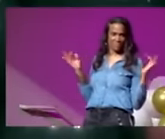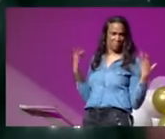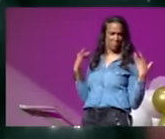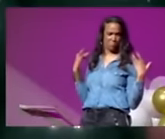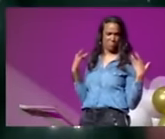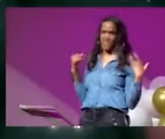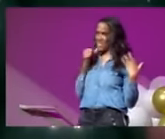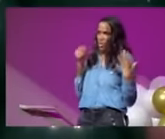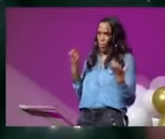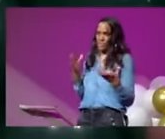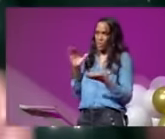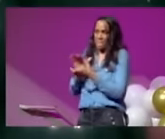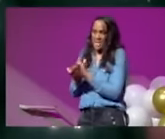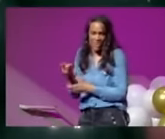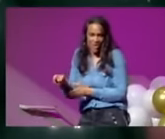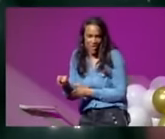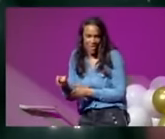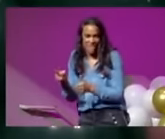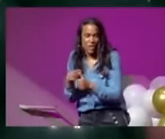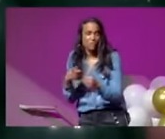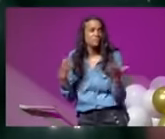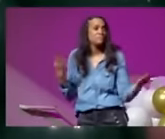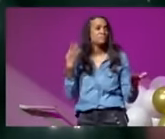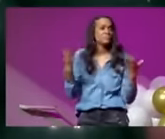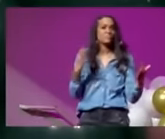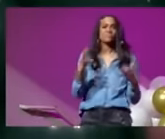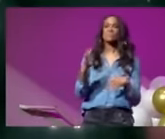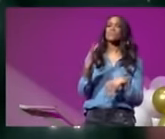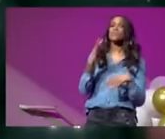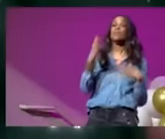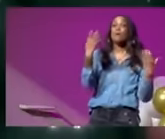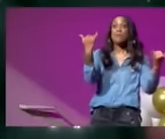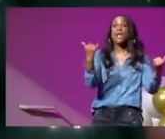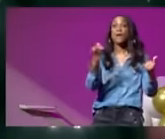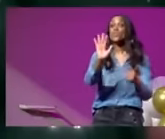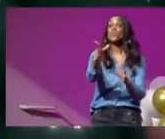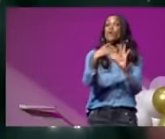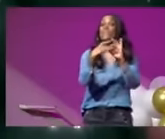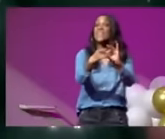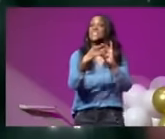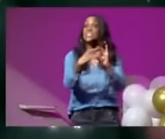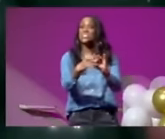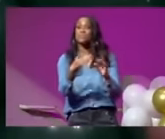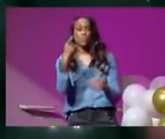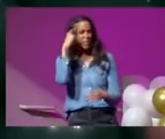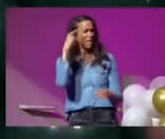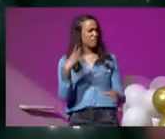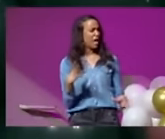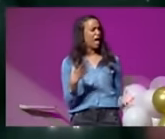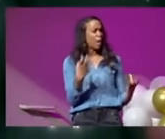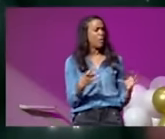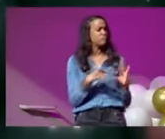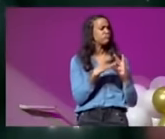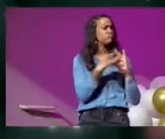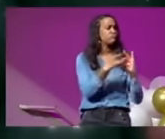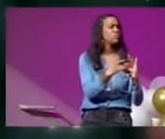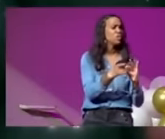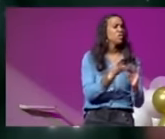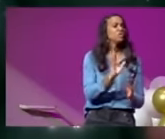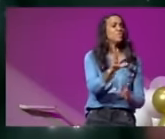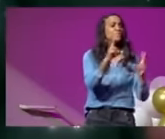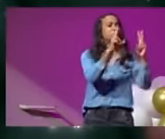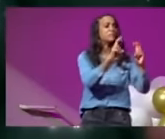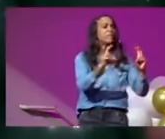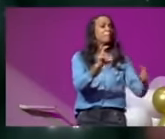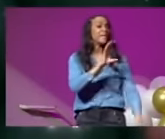And that's why whenever you are talking about hooking up with someone, look beyond the clothes to check out their